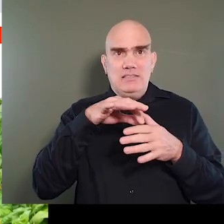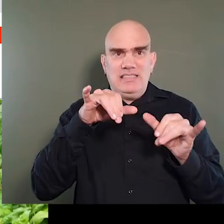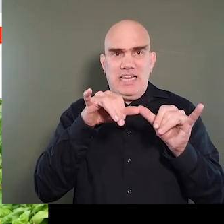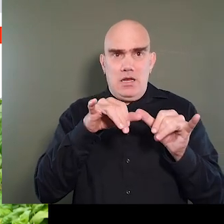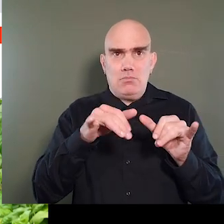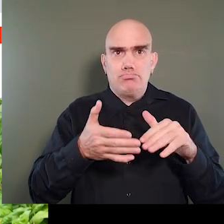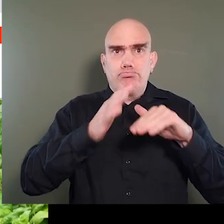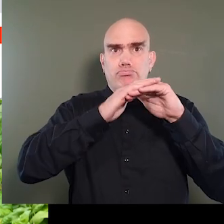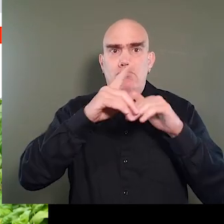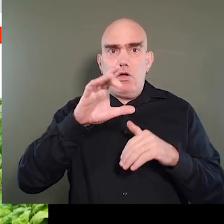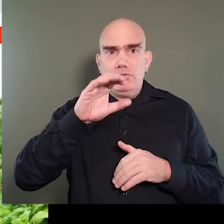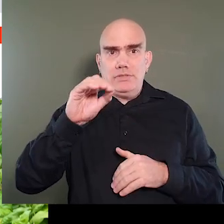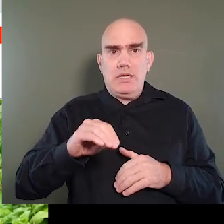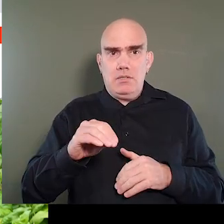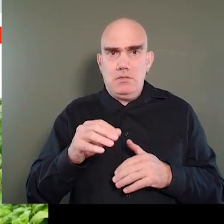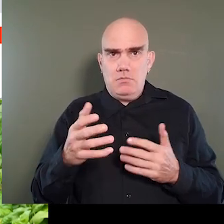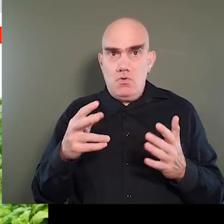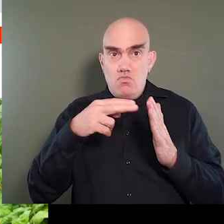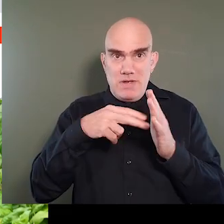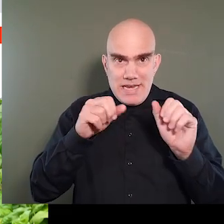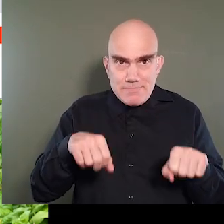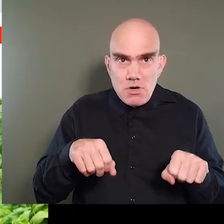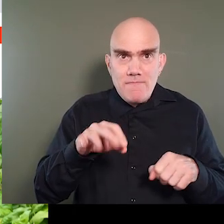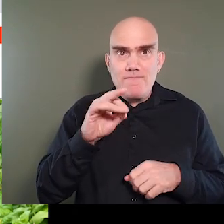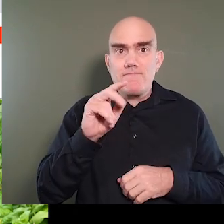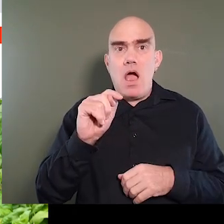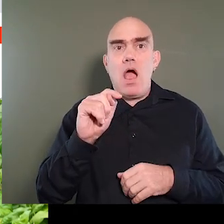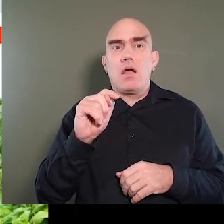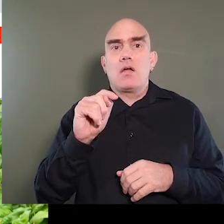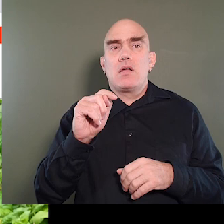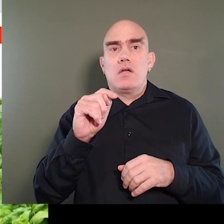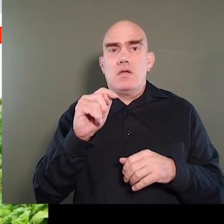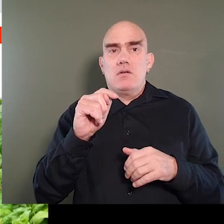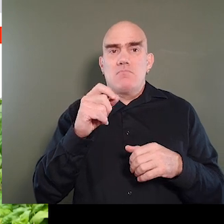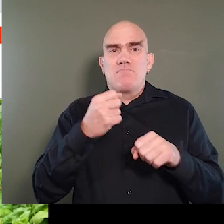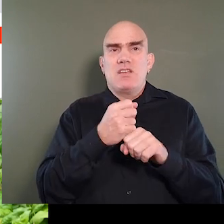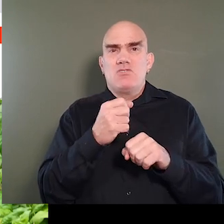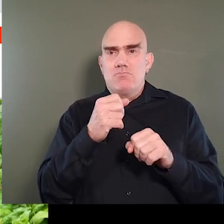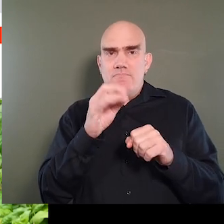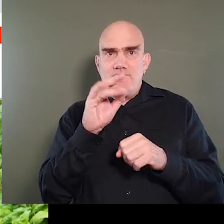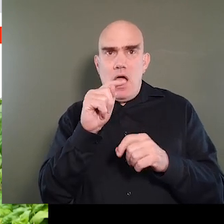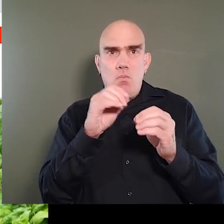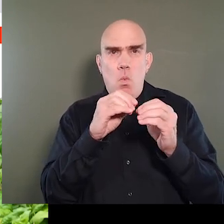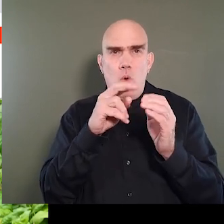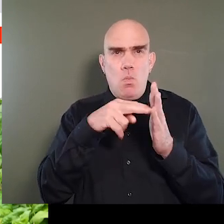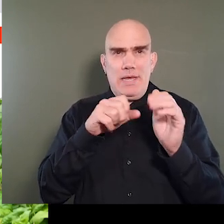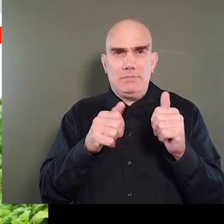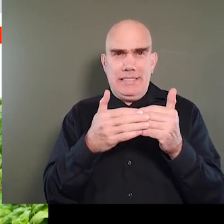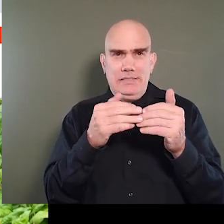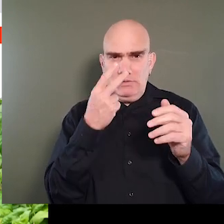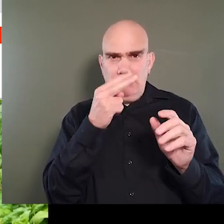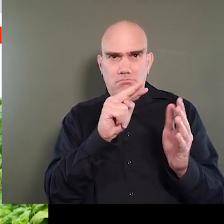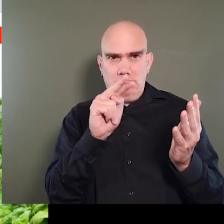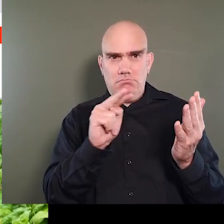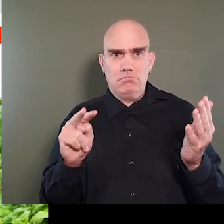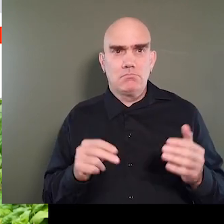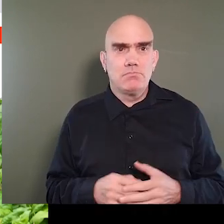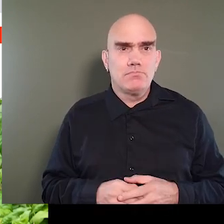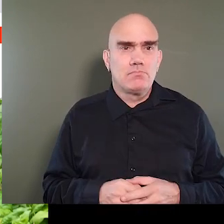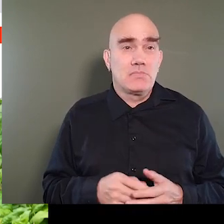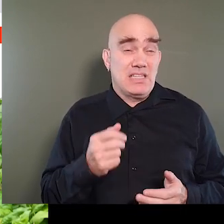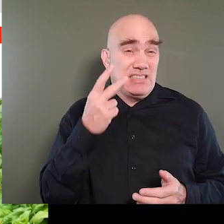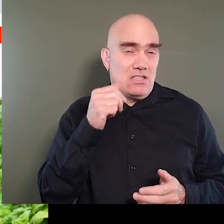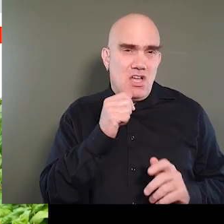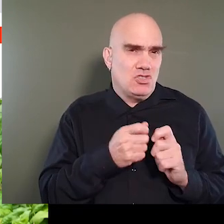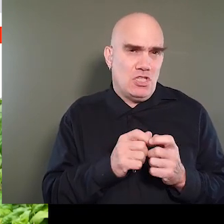up to 100%. The readable font widget has been selected, which adjusts the font slightly to be a more readable font. As